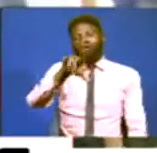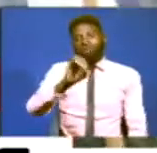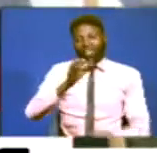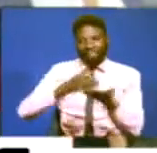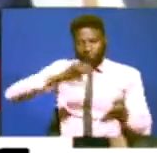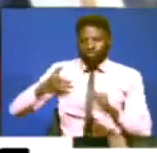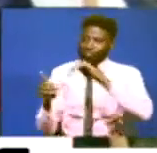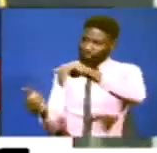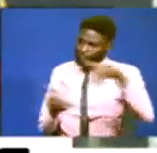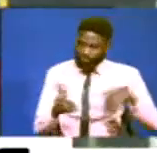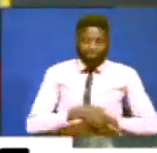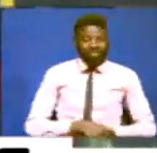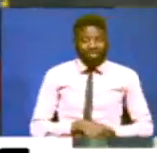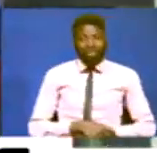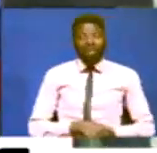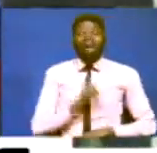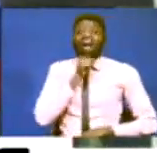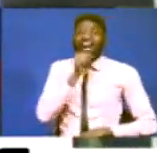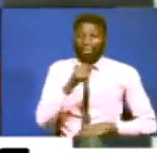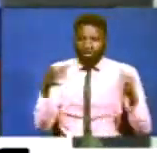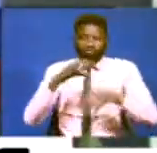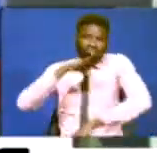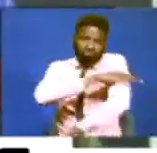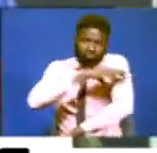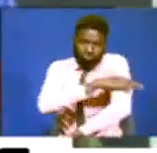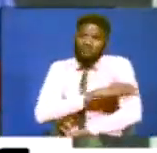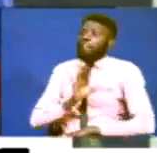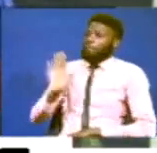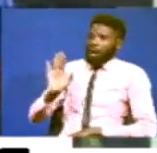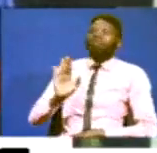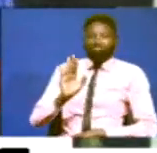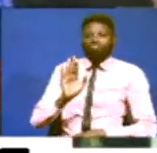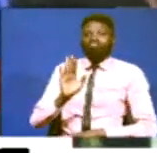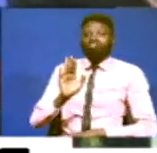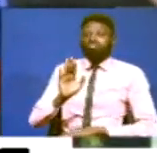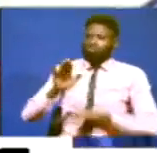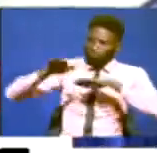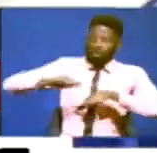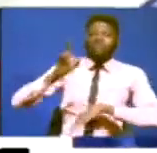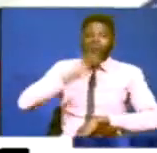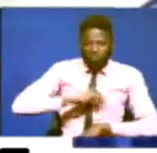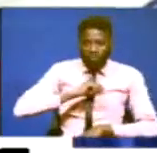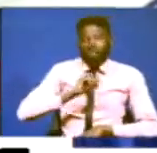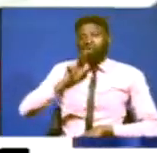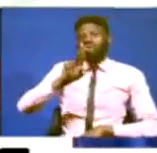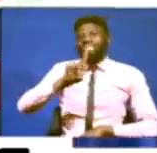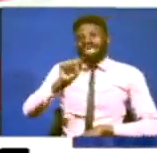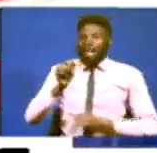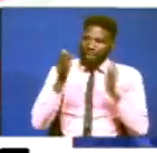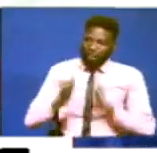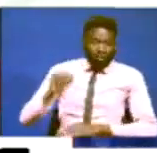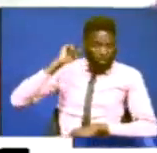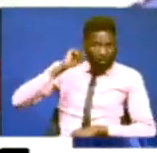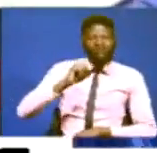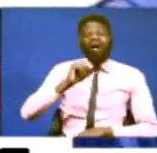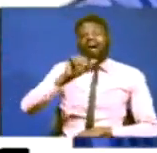Meanwhile, Kaya elders have installed United Democratic Alliance UDA politician Ali Hamisi Kitaka as a champion of unity